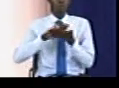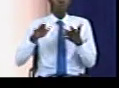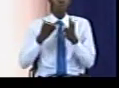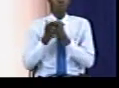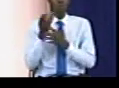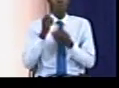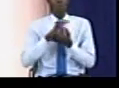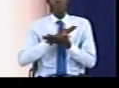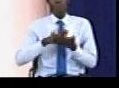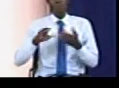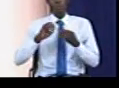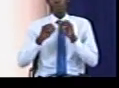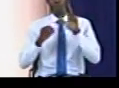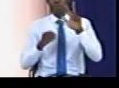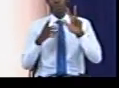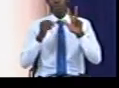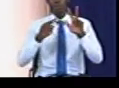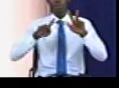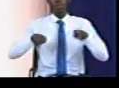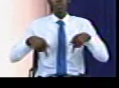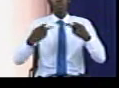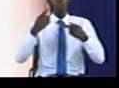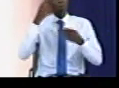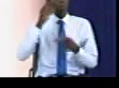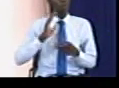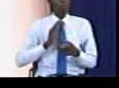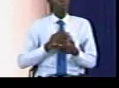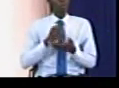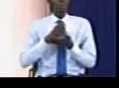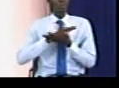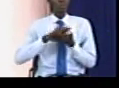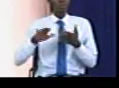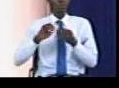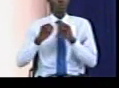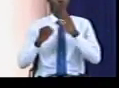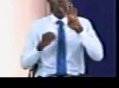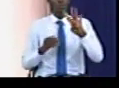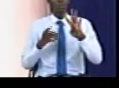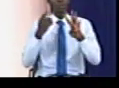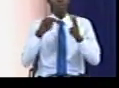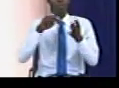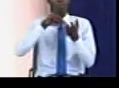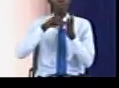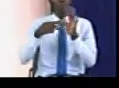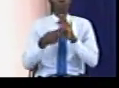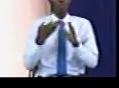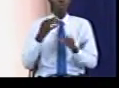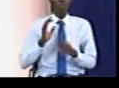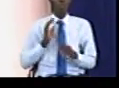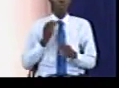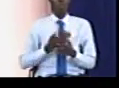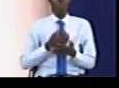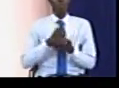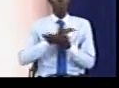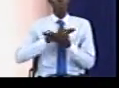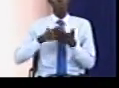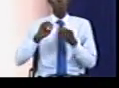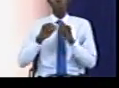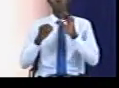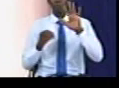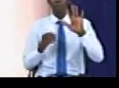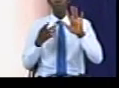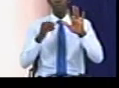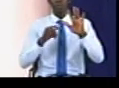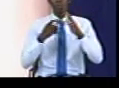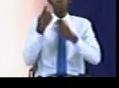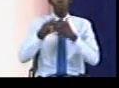Number three, the provision for our sanctification. Number four, the purpose of our sanctification. Number five, the